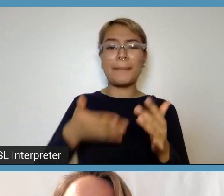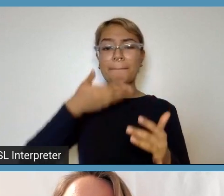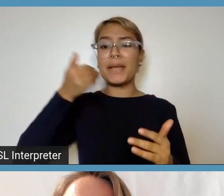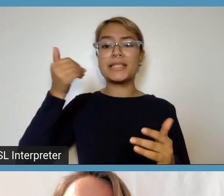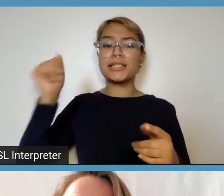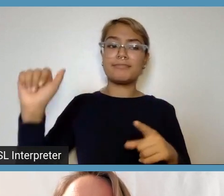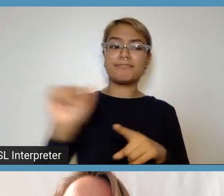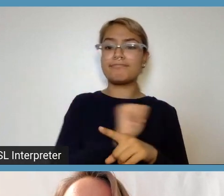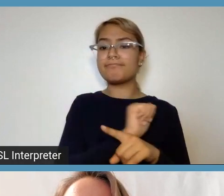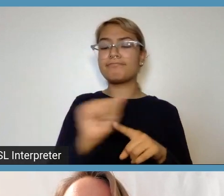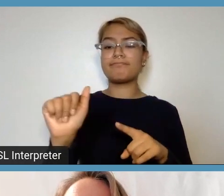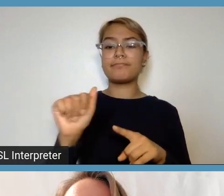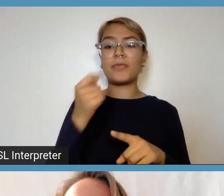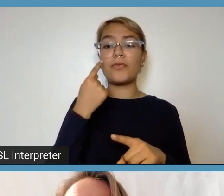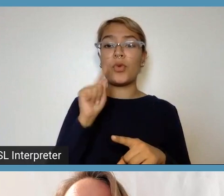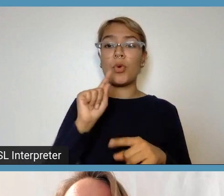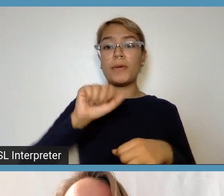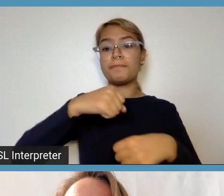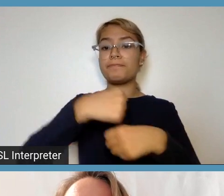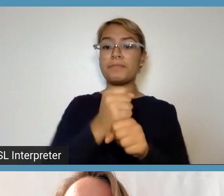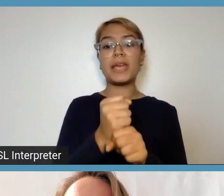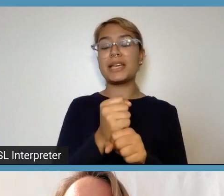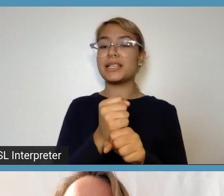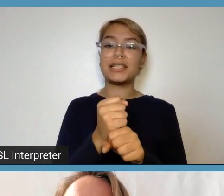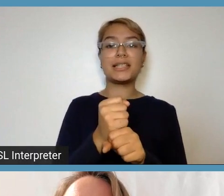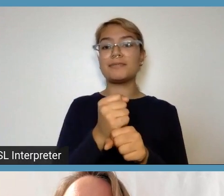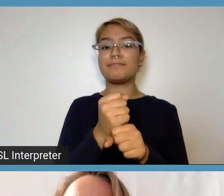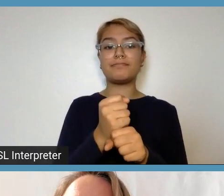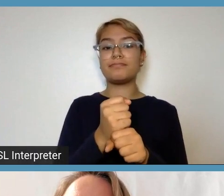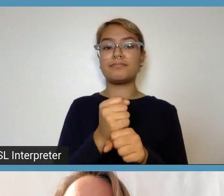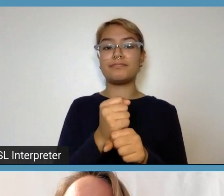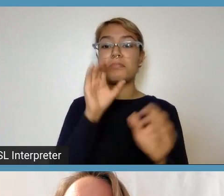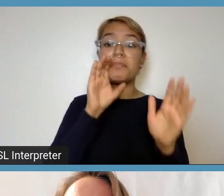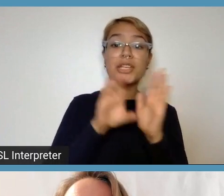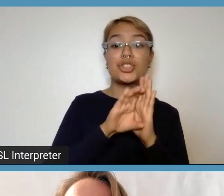might convey for creating content for a social media platform.